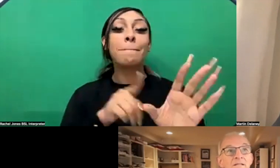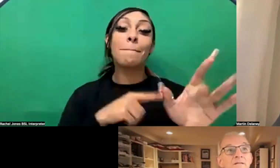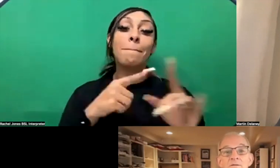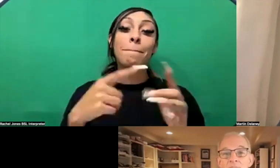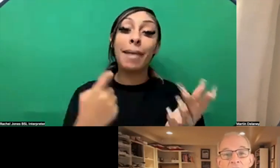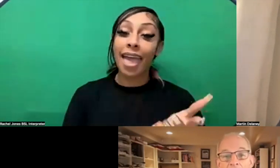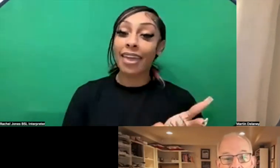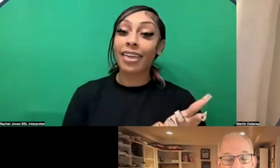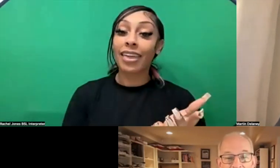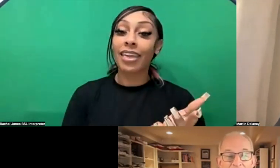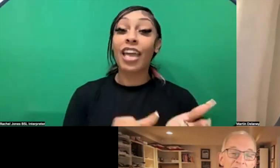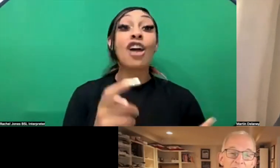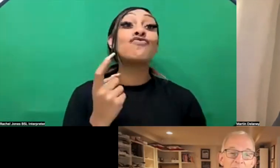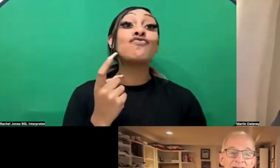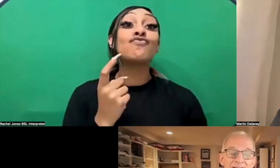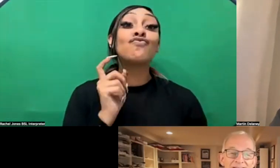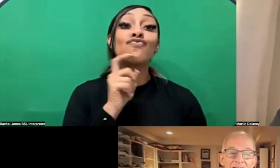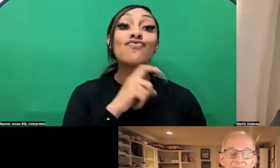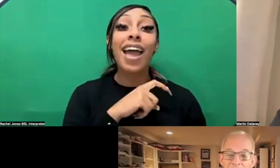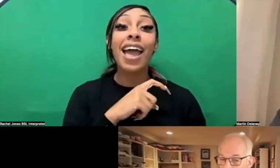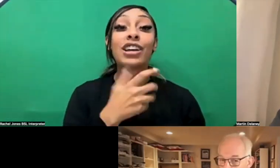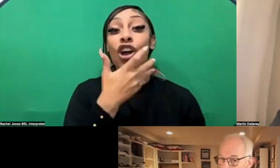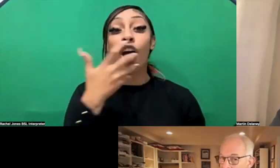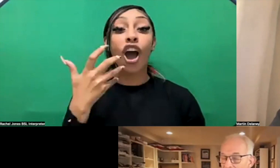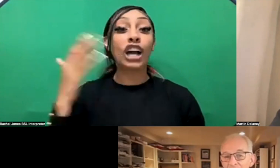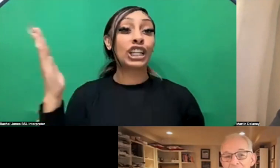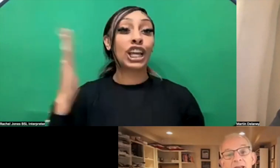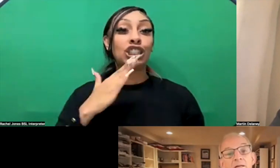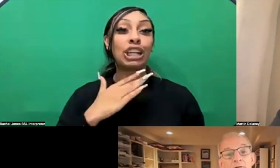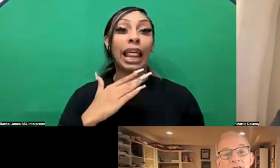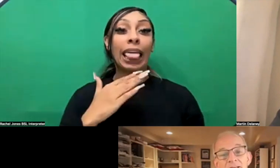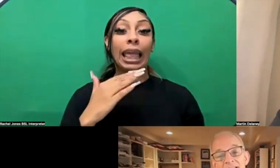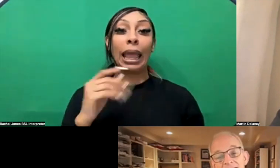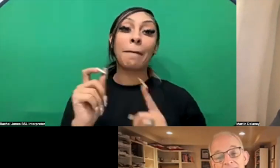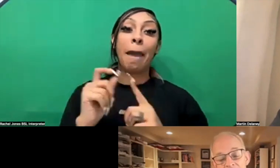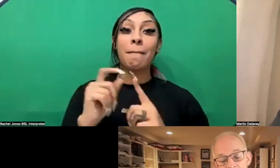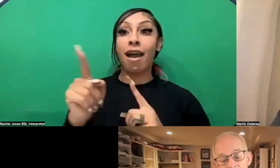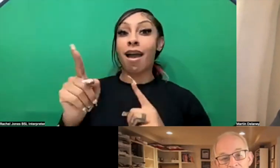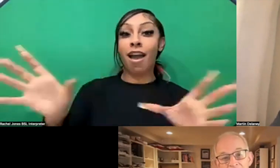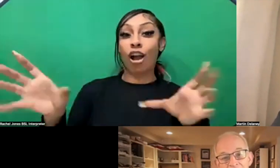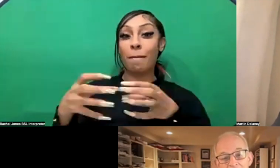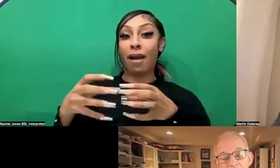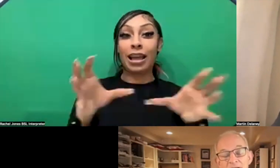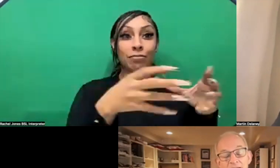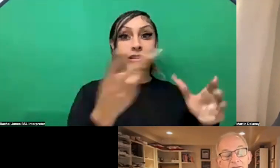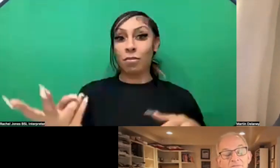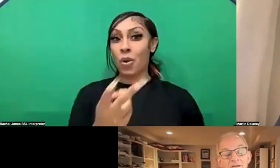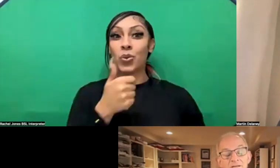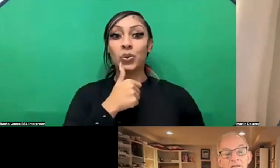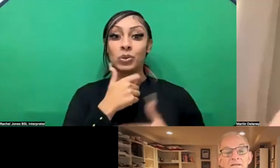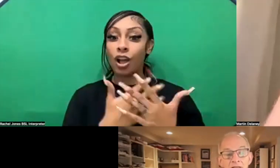let's see, the Red Hot Chili Peppers was a band at the time that used it, and others. And but it